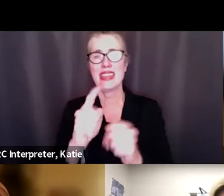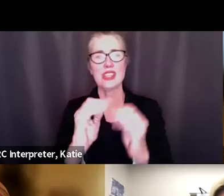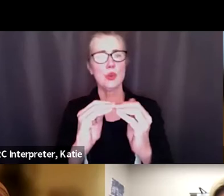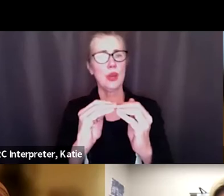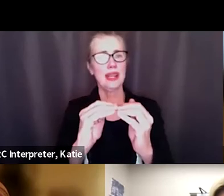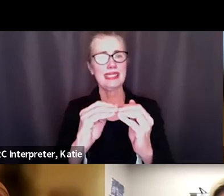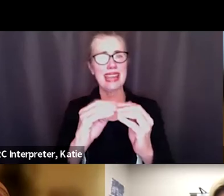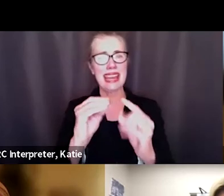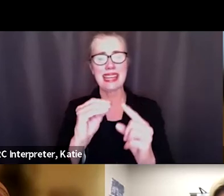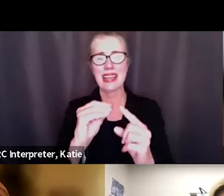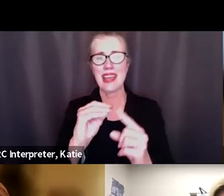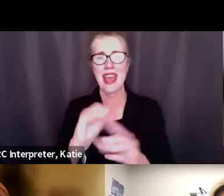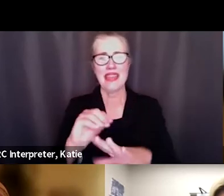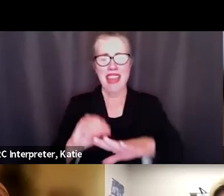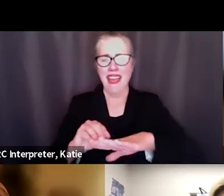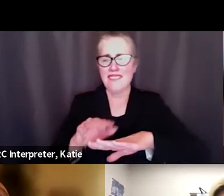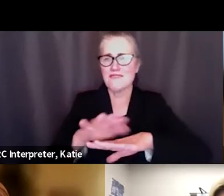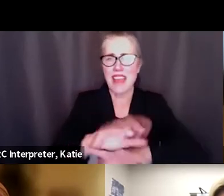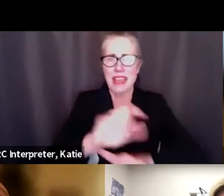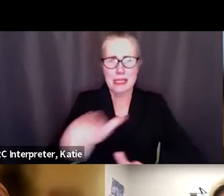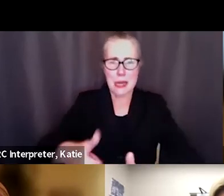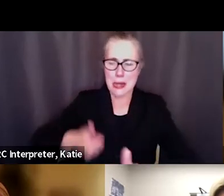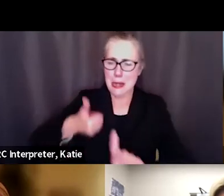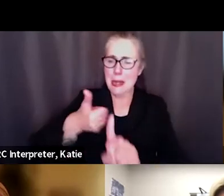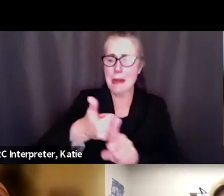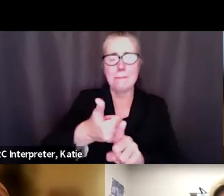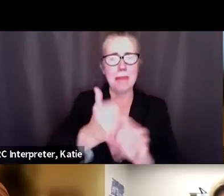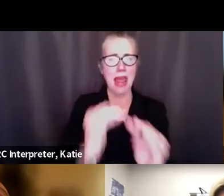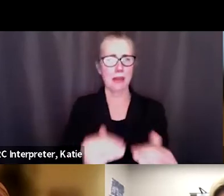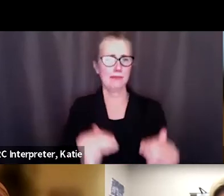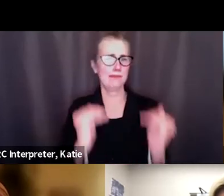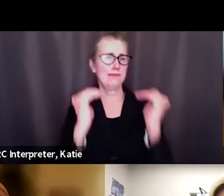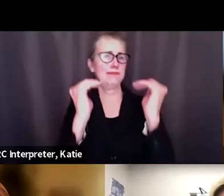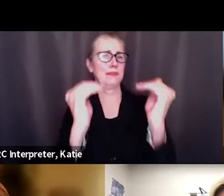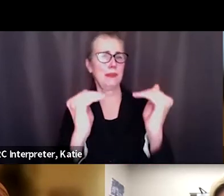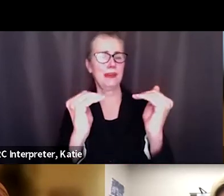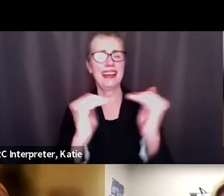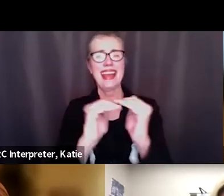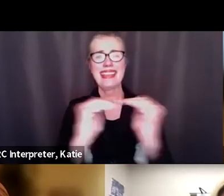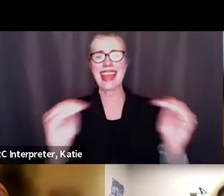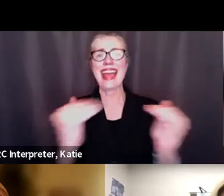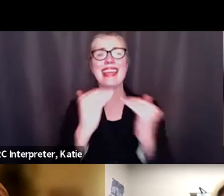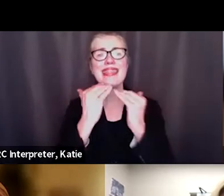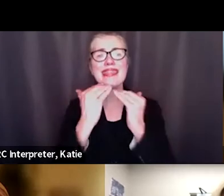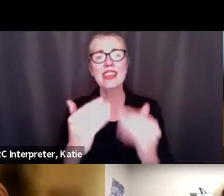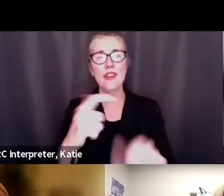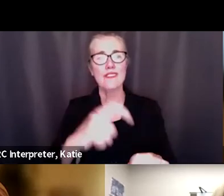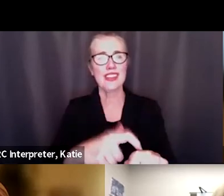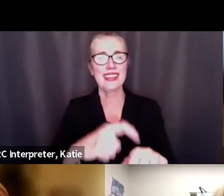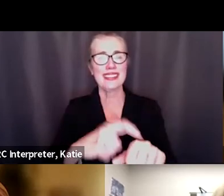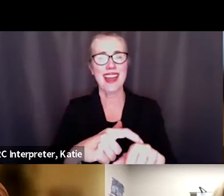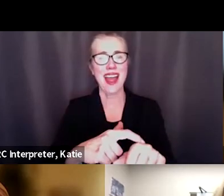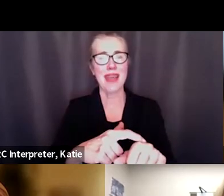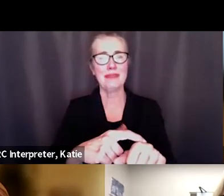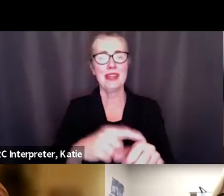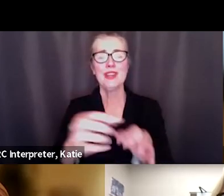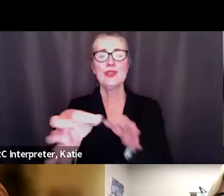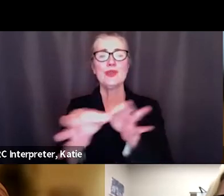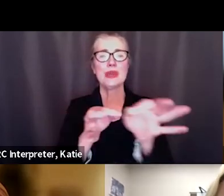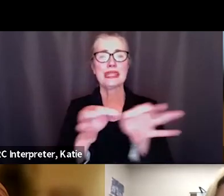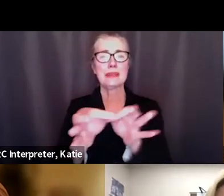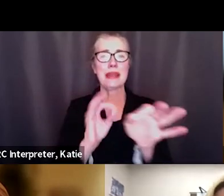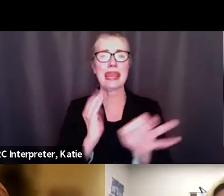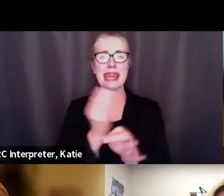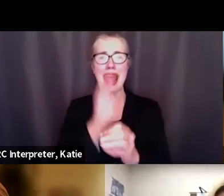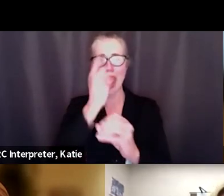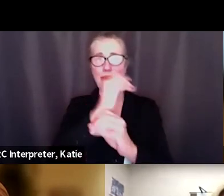impact to the larger community to the next level so thank you for giving us the time to share our exciting vision